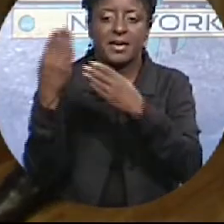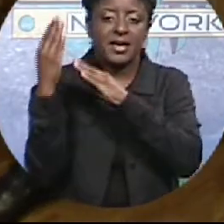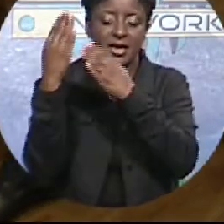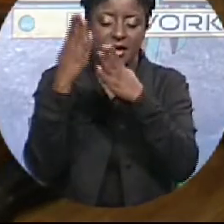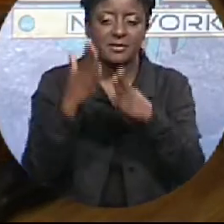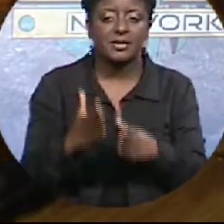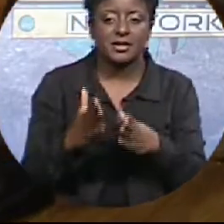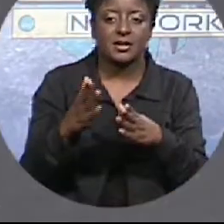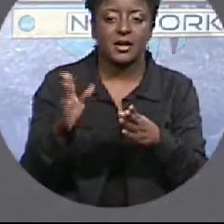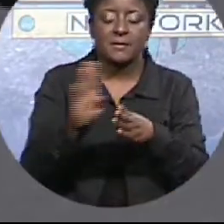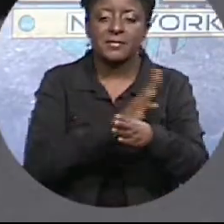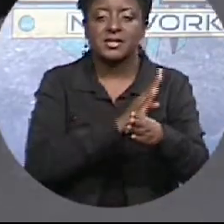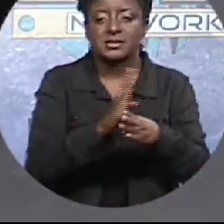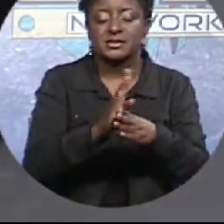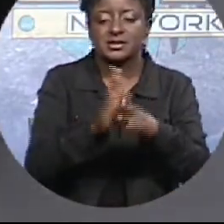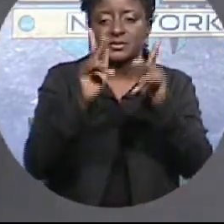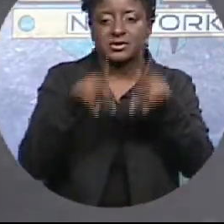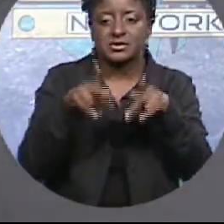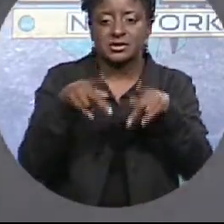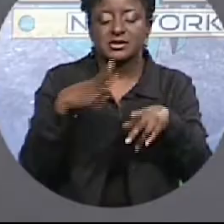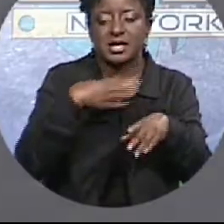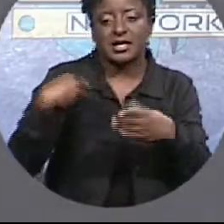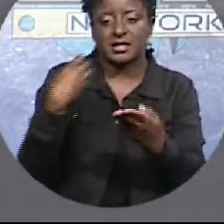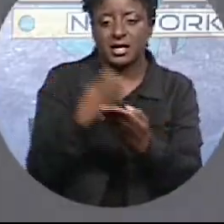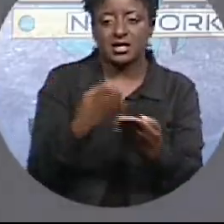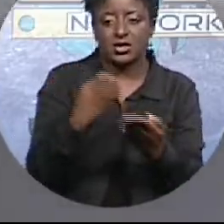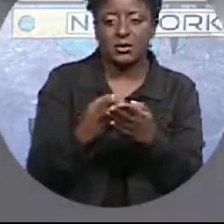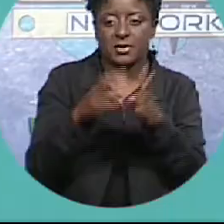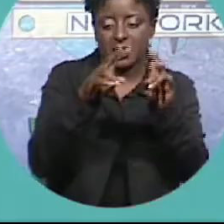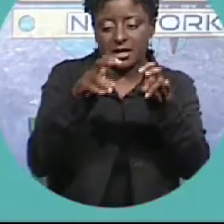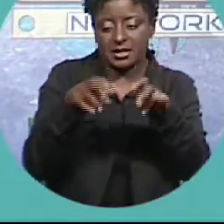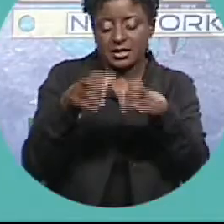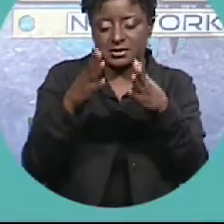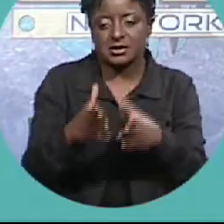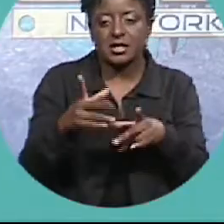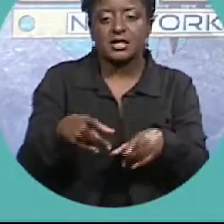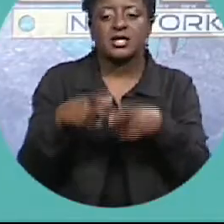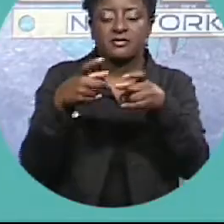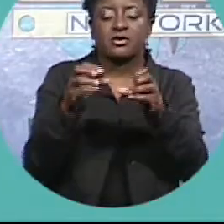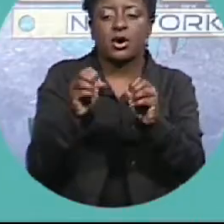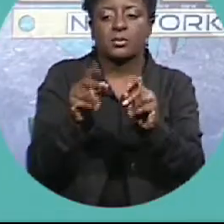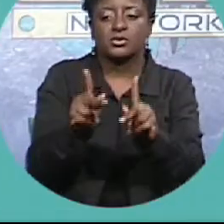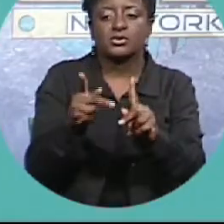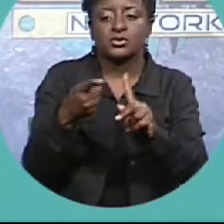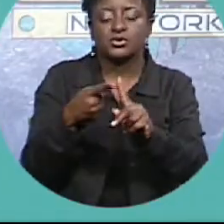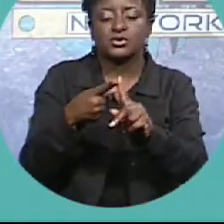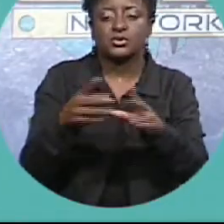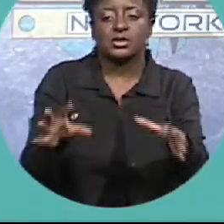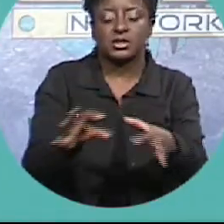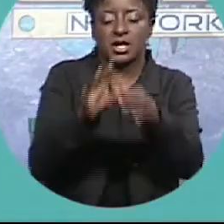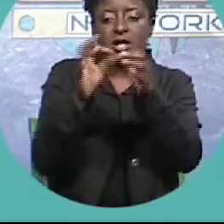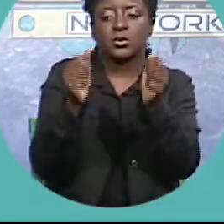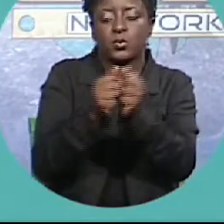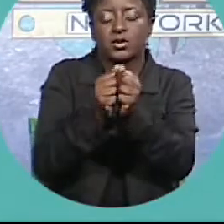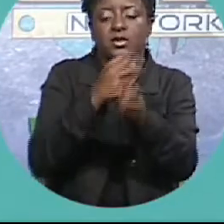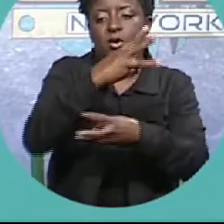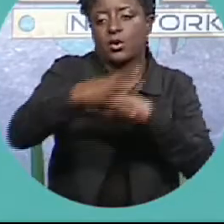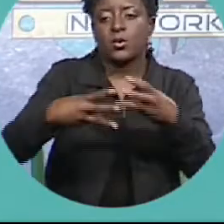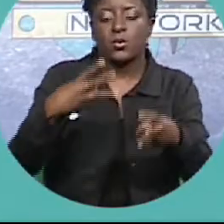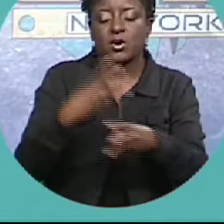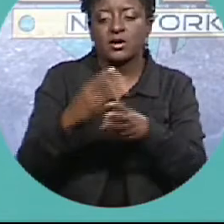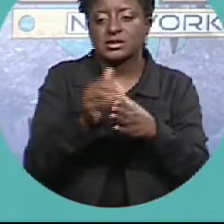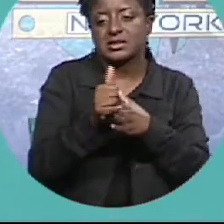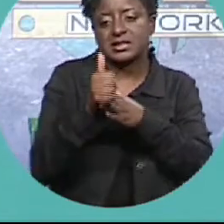and economic analysts are being given the opportunity of a lifetime to network with some of the world's wealthiest and leading financial experts at the